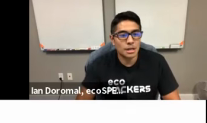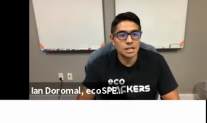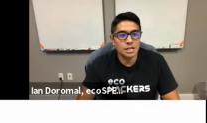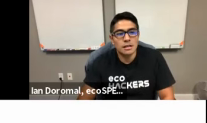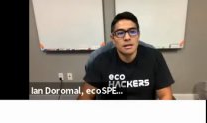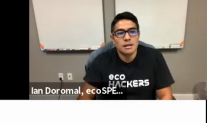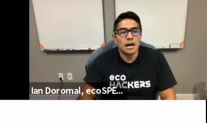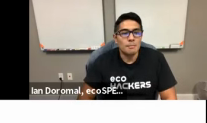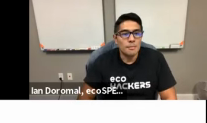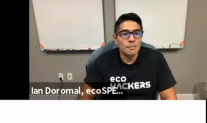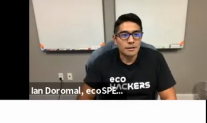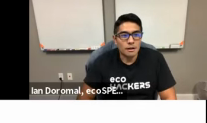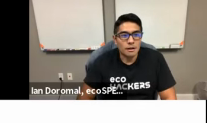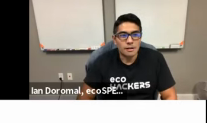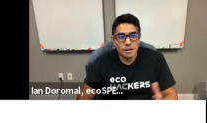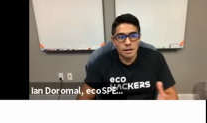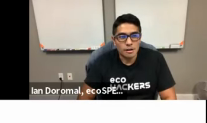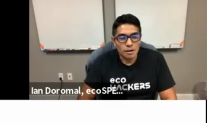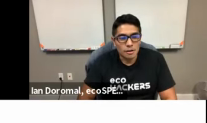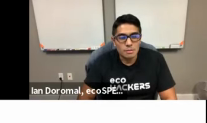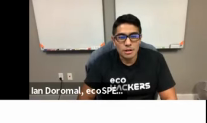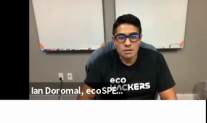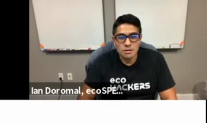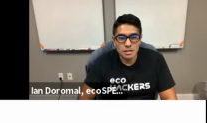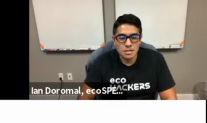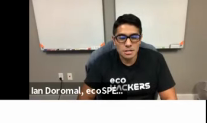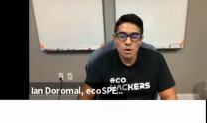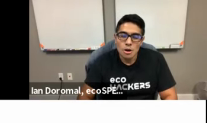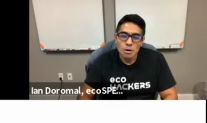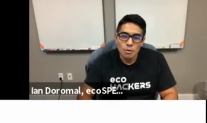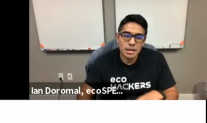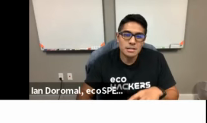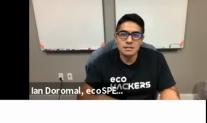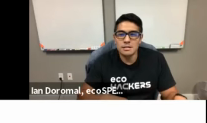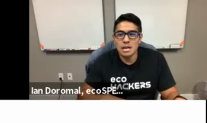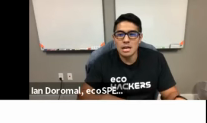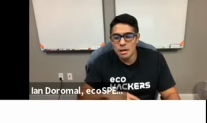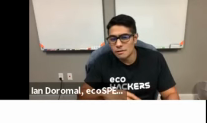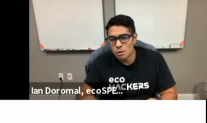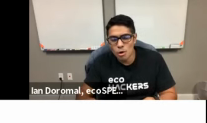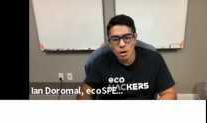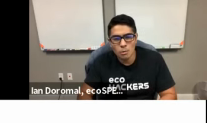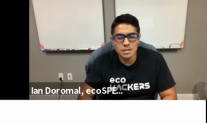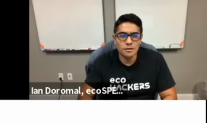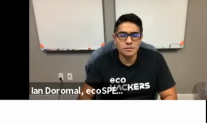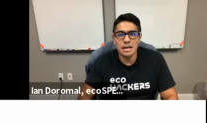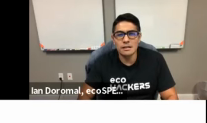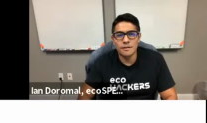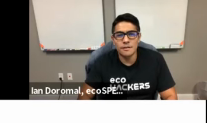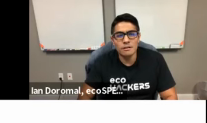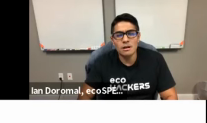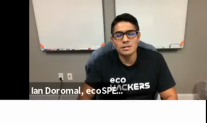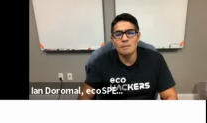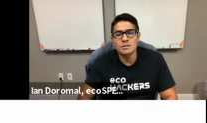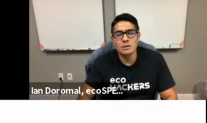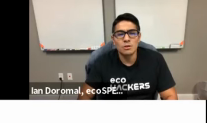industrial contamination that are known to be carcinogens. So once it gets into the sediment later into our waterways, it'll virtually stay